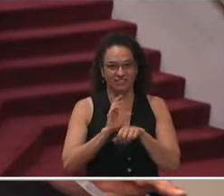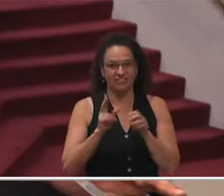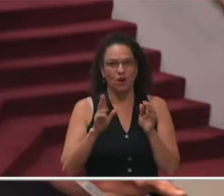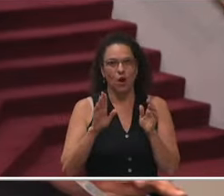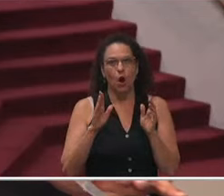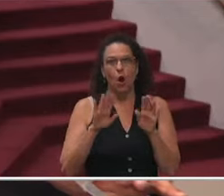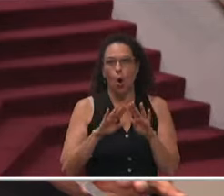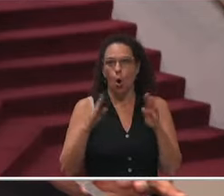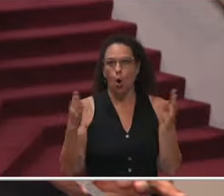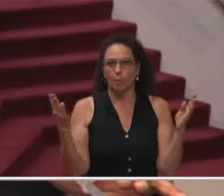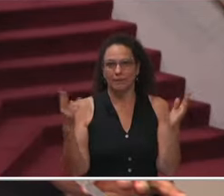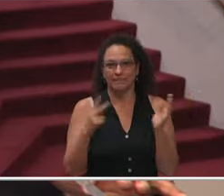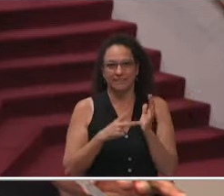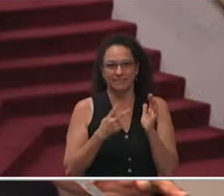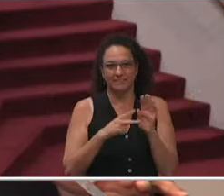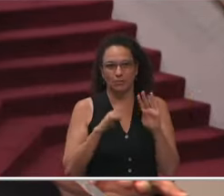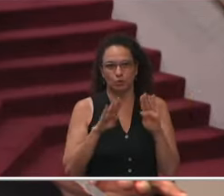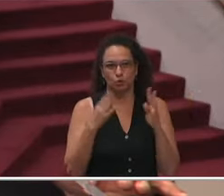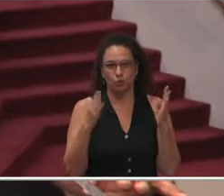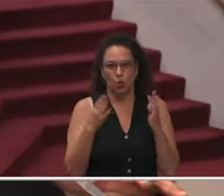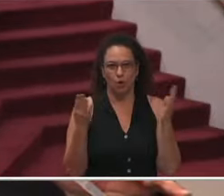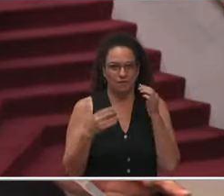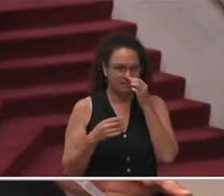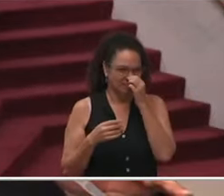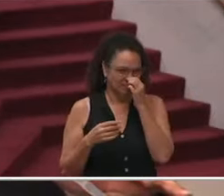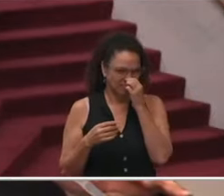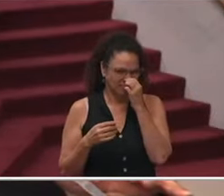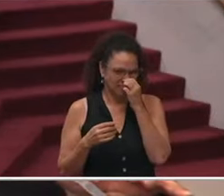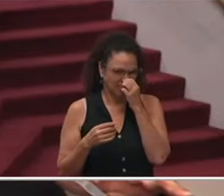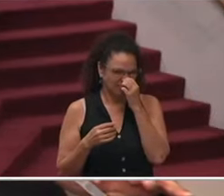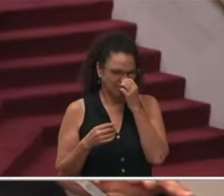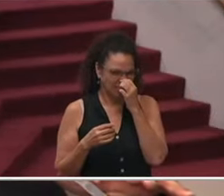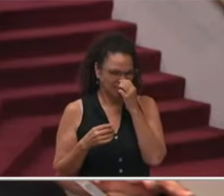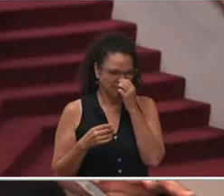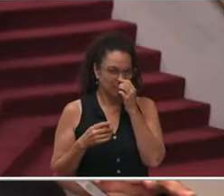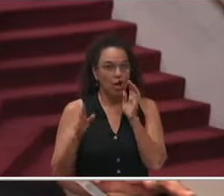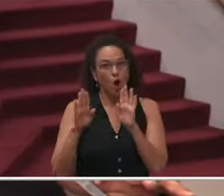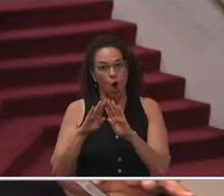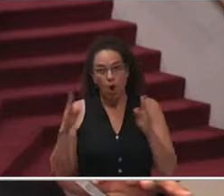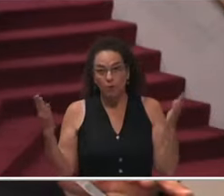please. And open the double doors in the chapel, please.